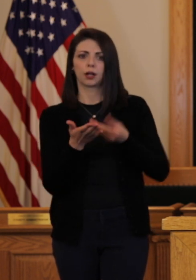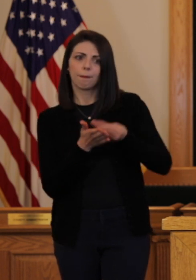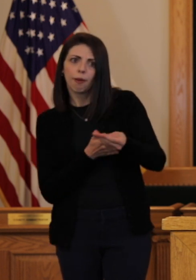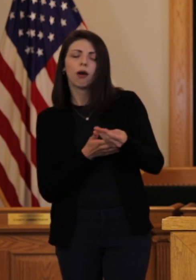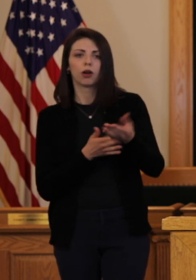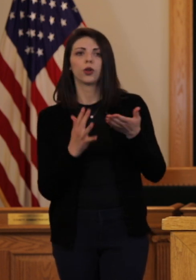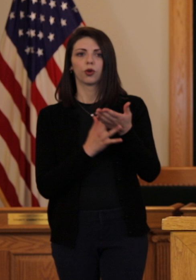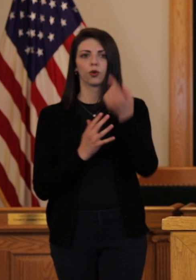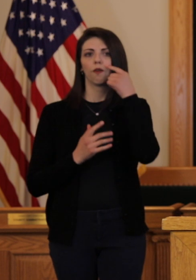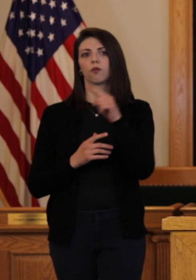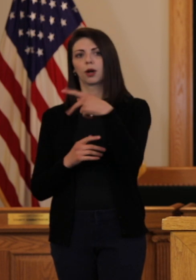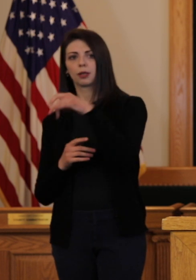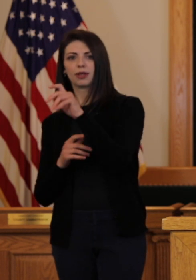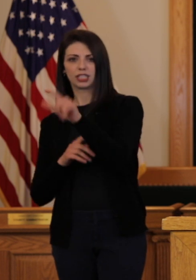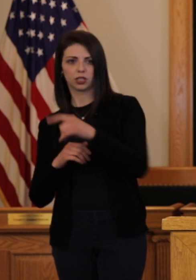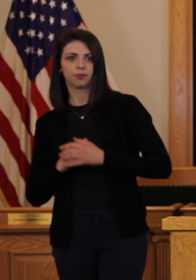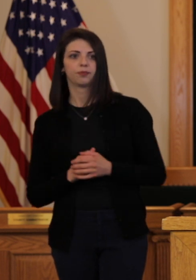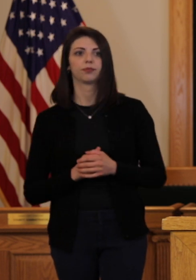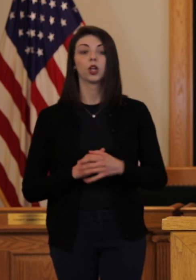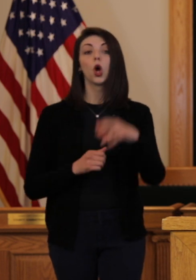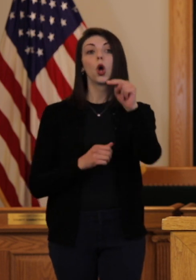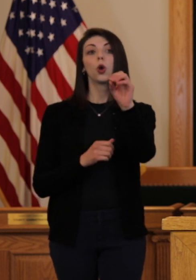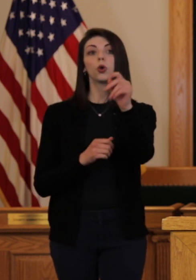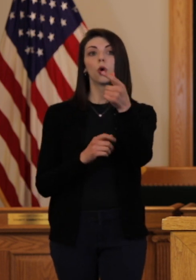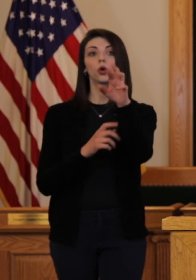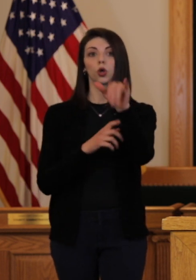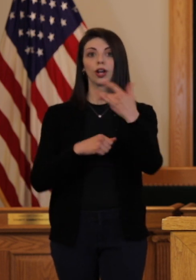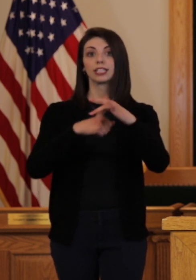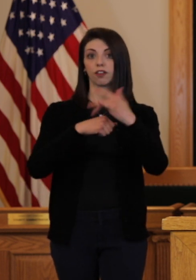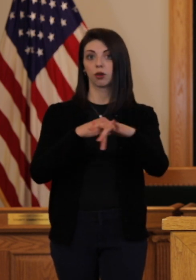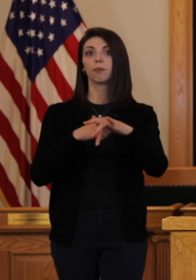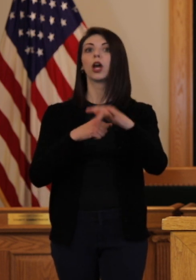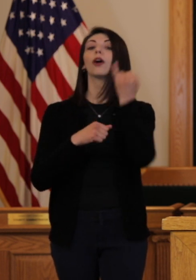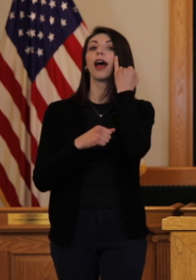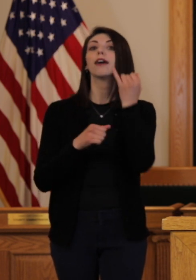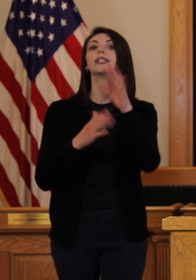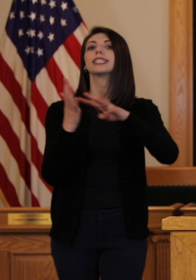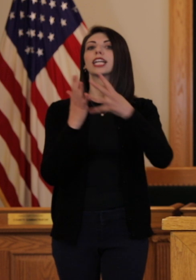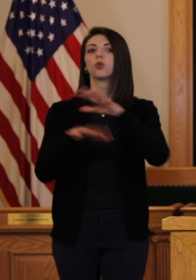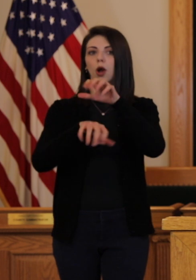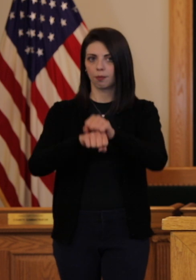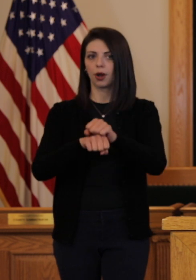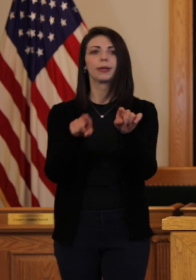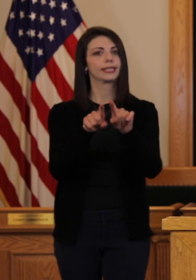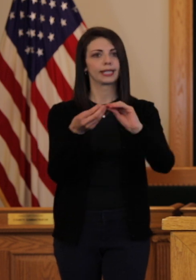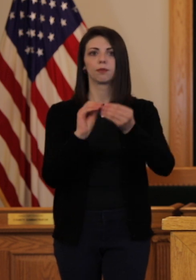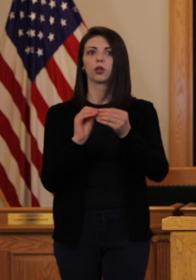Notary services are available by appointment in my office. Please call the same number,